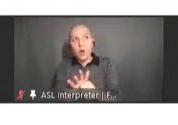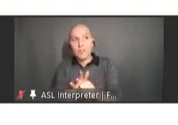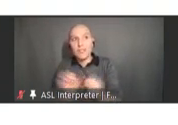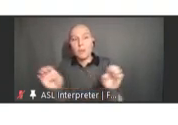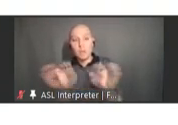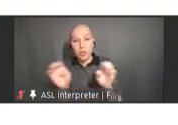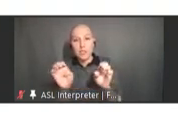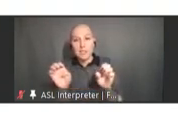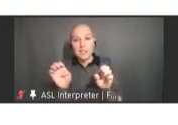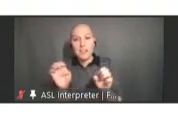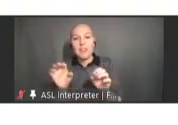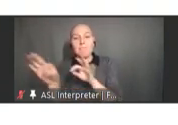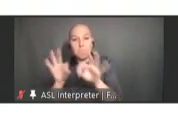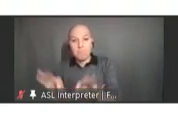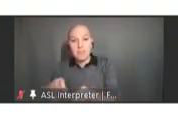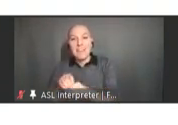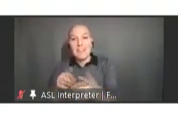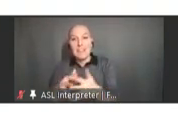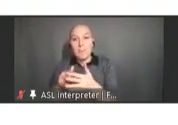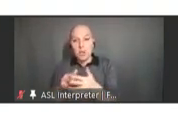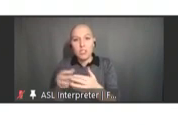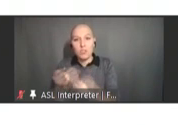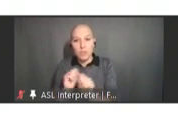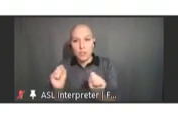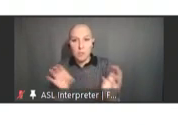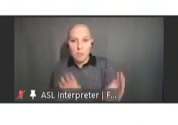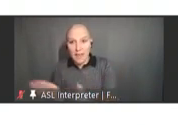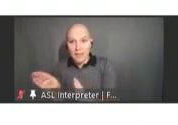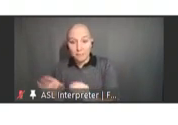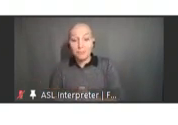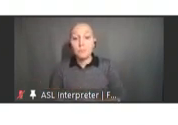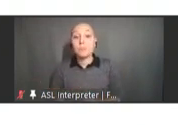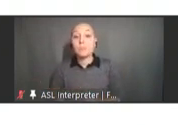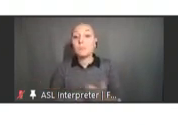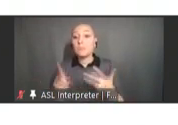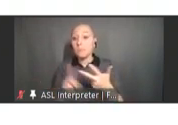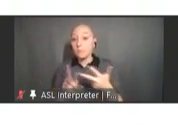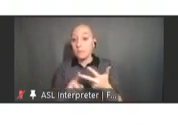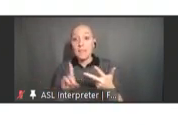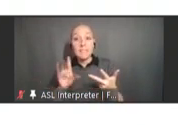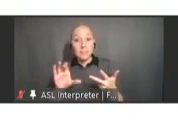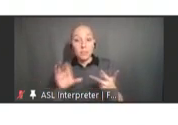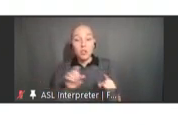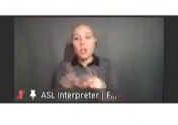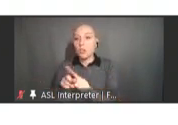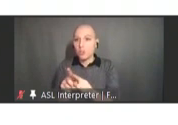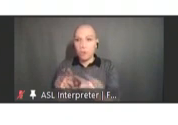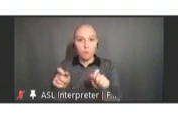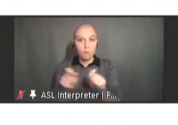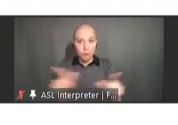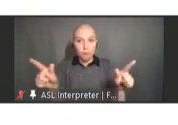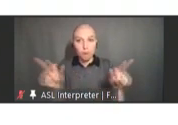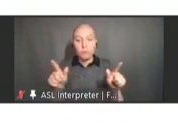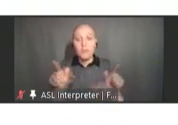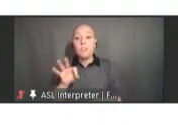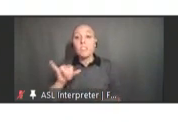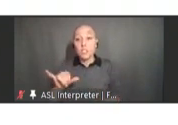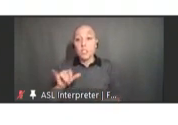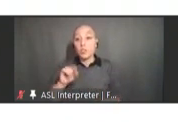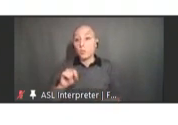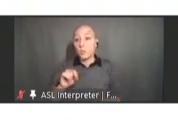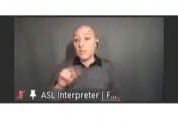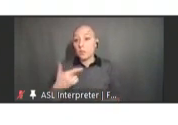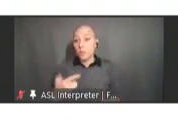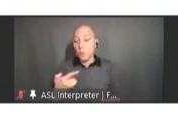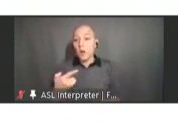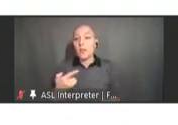In addition, in December, we issued the federal fiscal year 2020 Medicaid and Children's Health